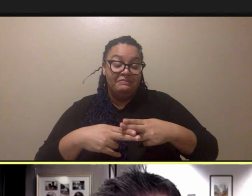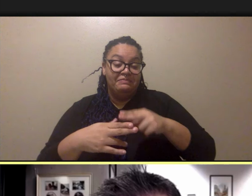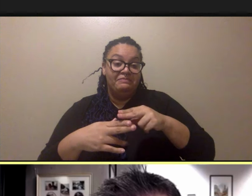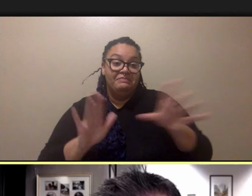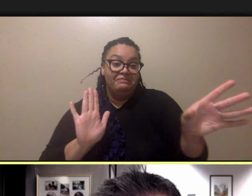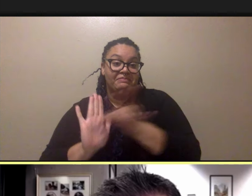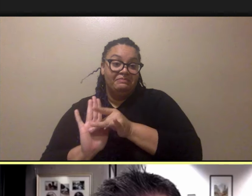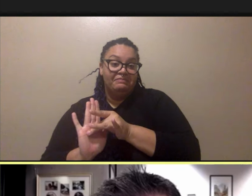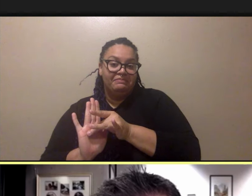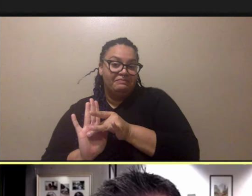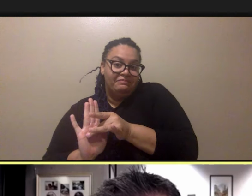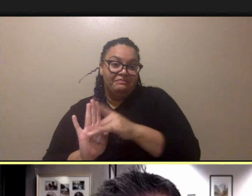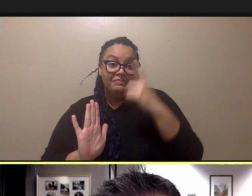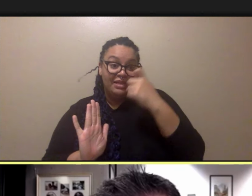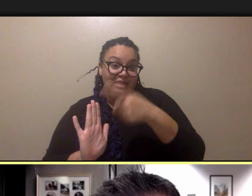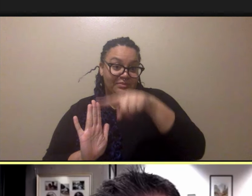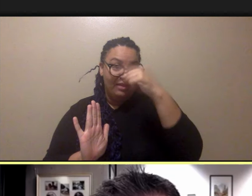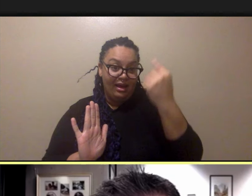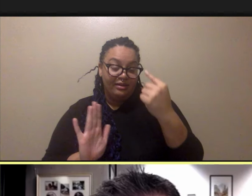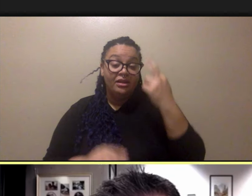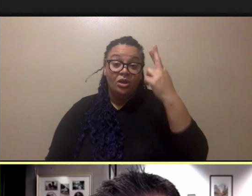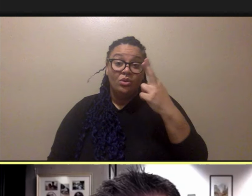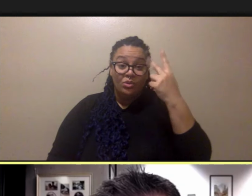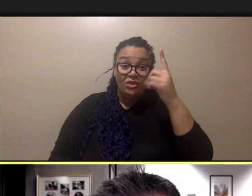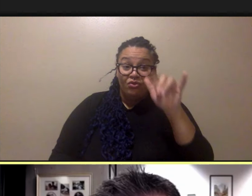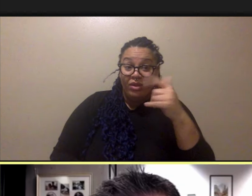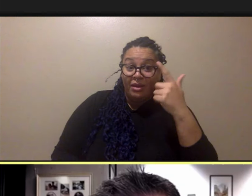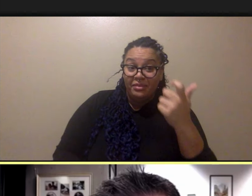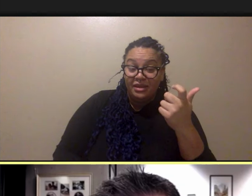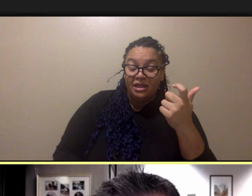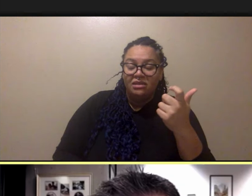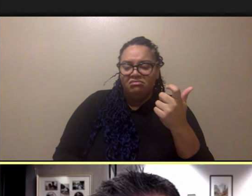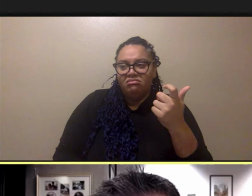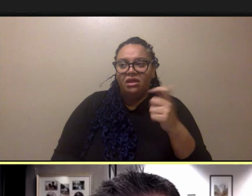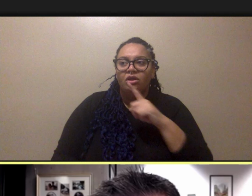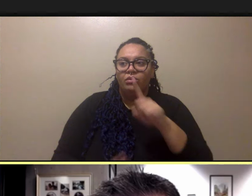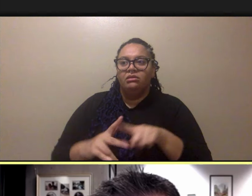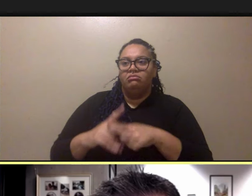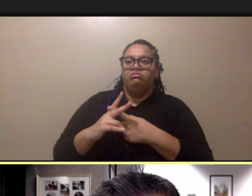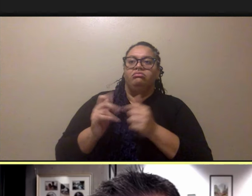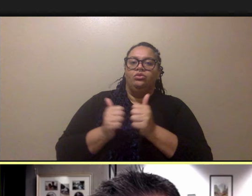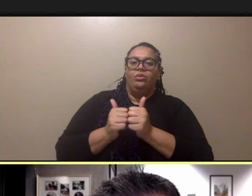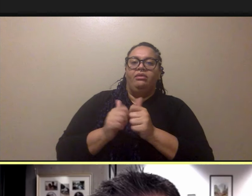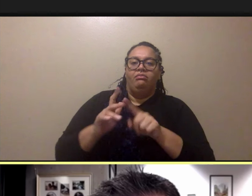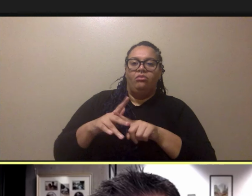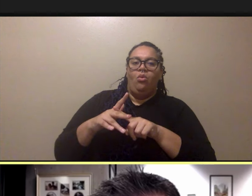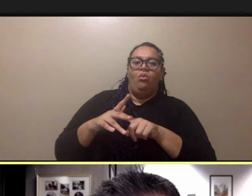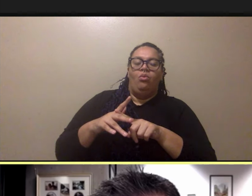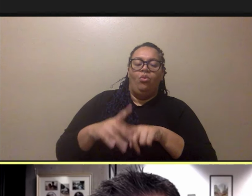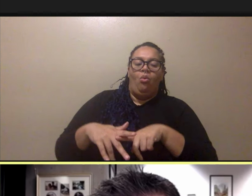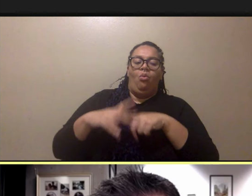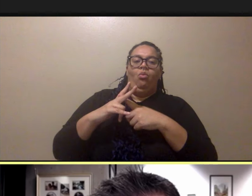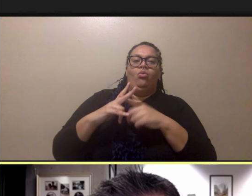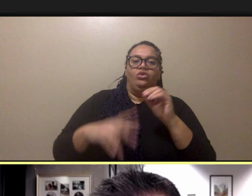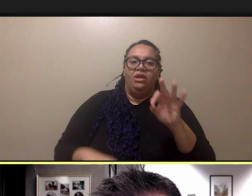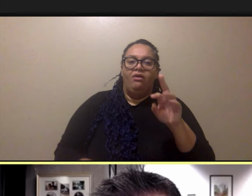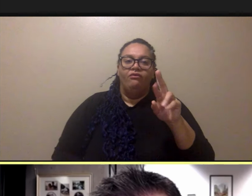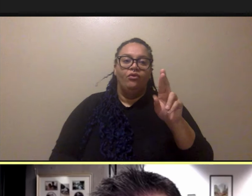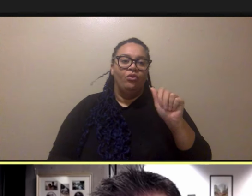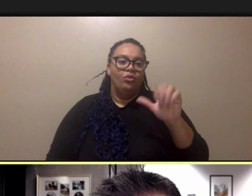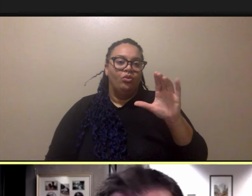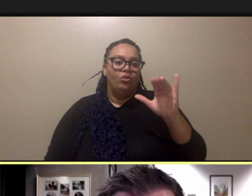There were reasons for that, and it kind of goes to the origins of racism. So as far as we can tell from the historical record,